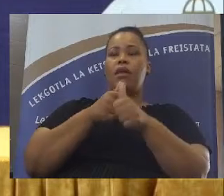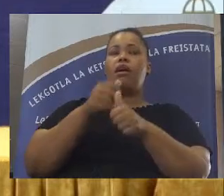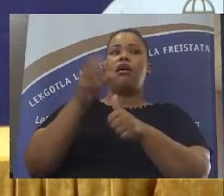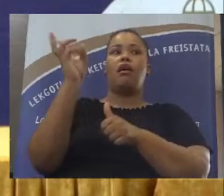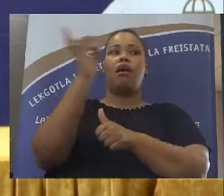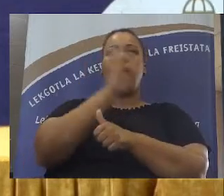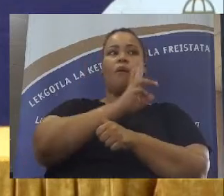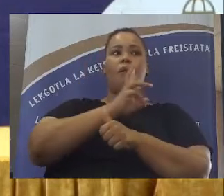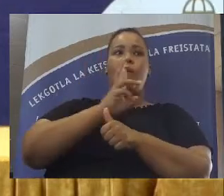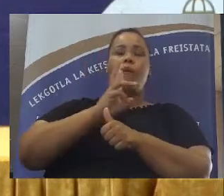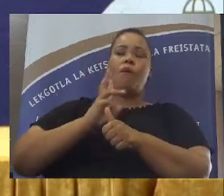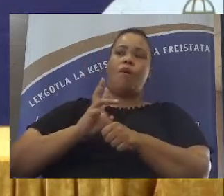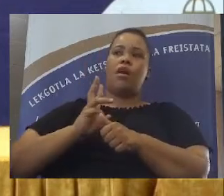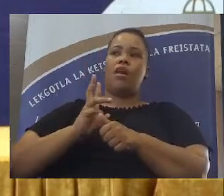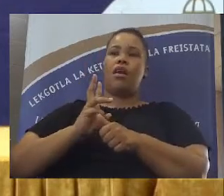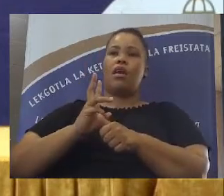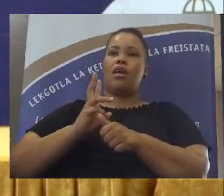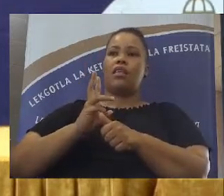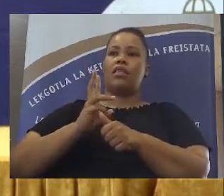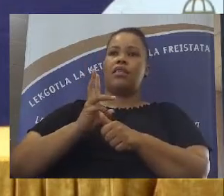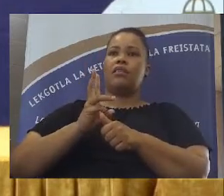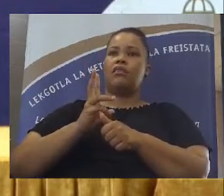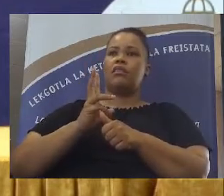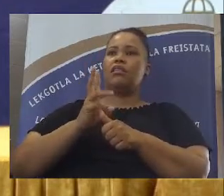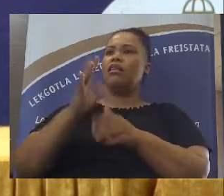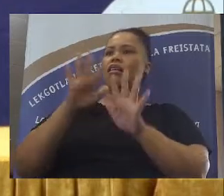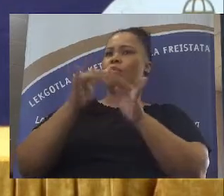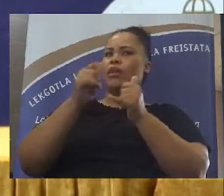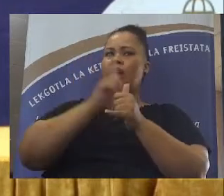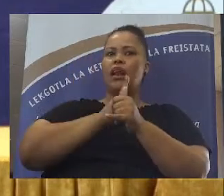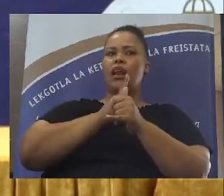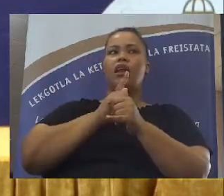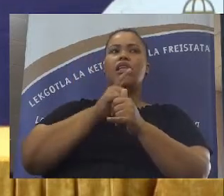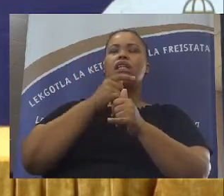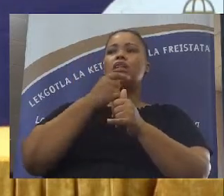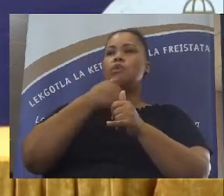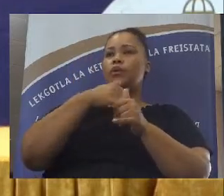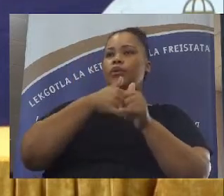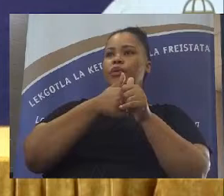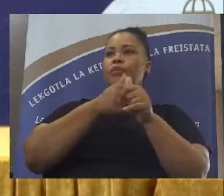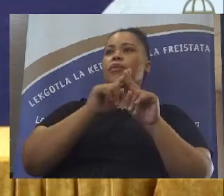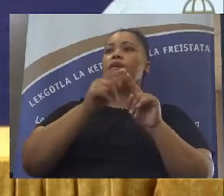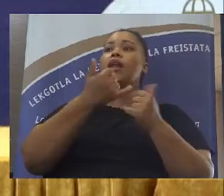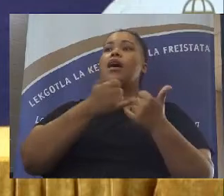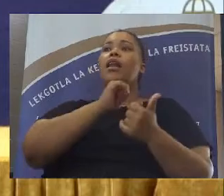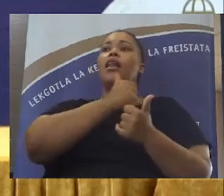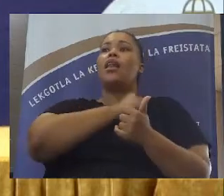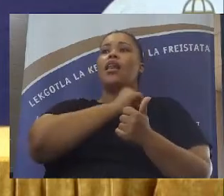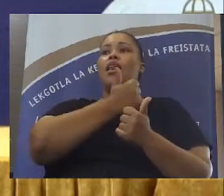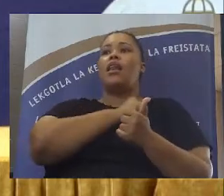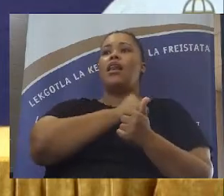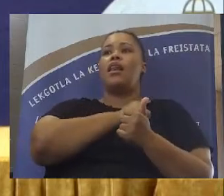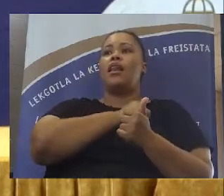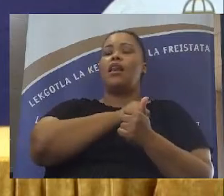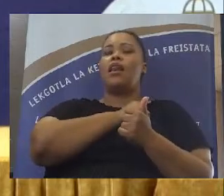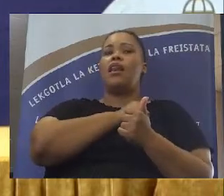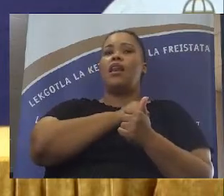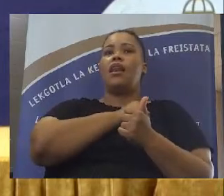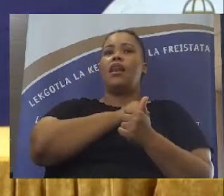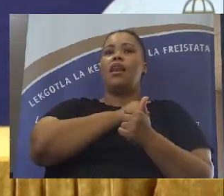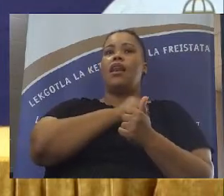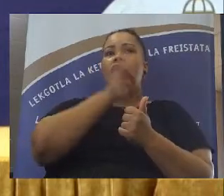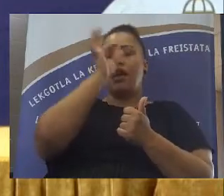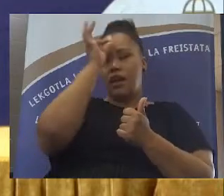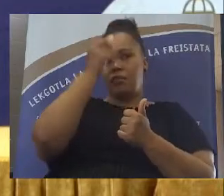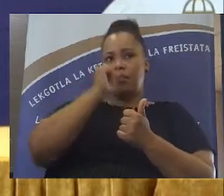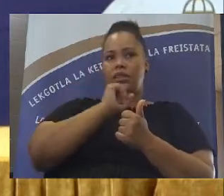that we got from Oxlade to say that that provision is unconstitutional. But luckily, as good government